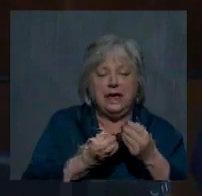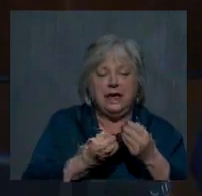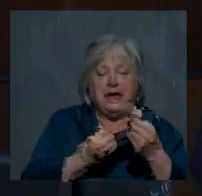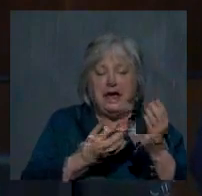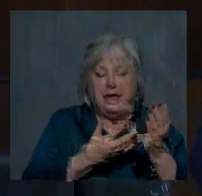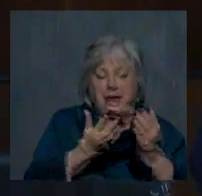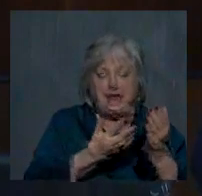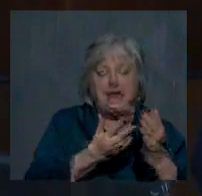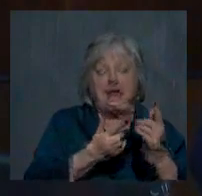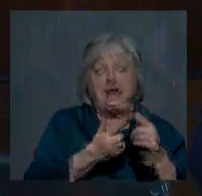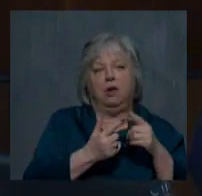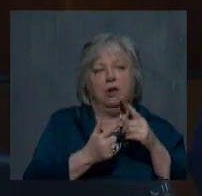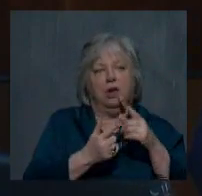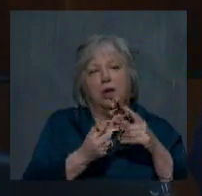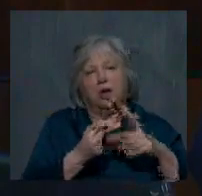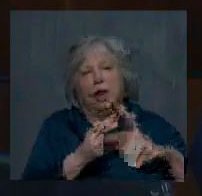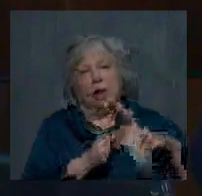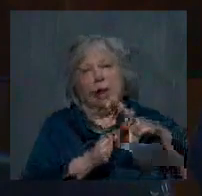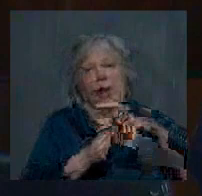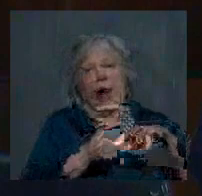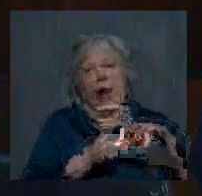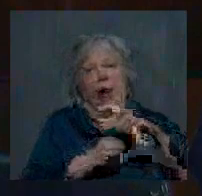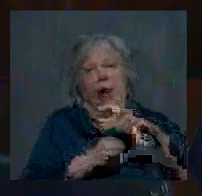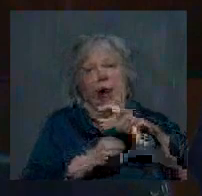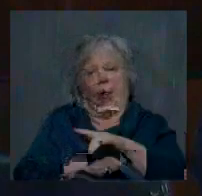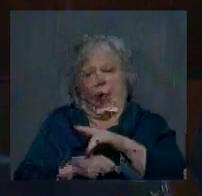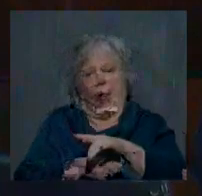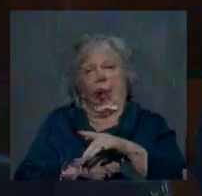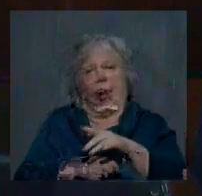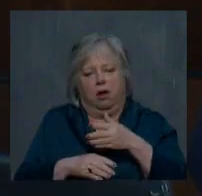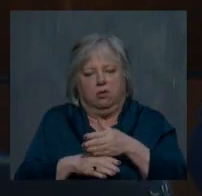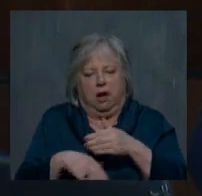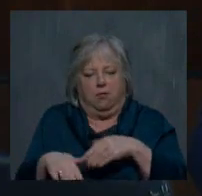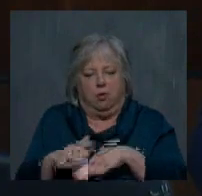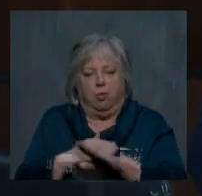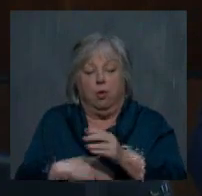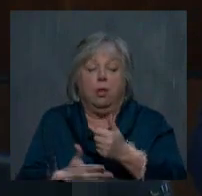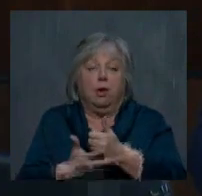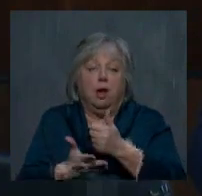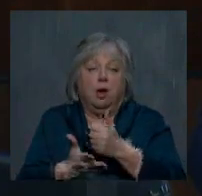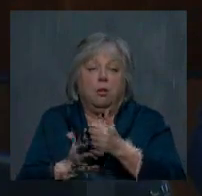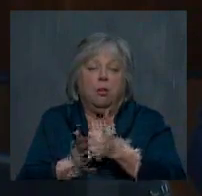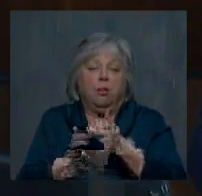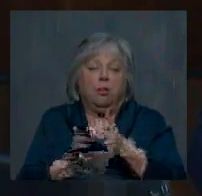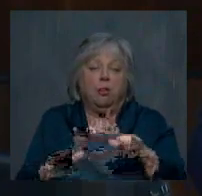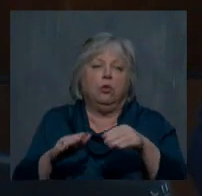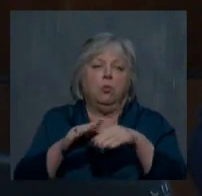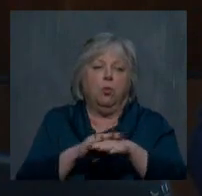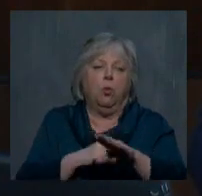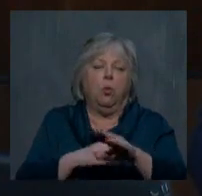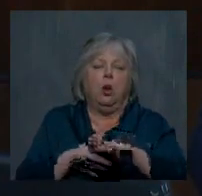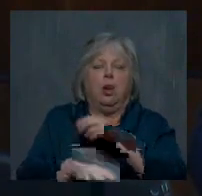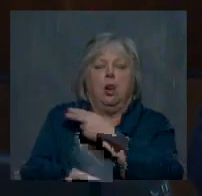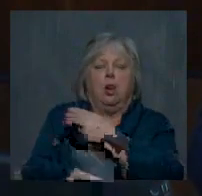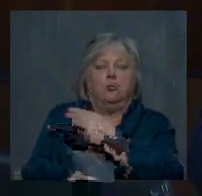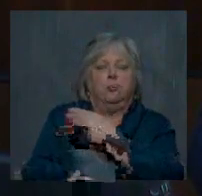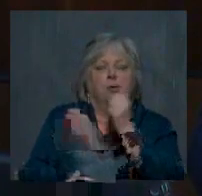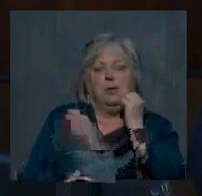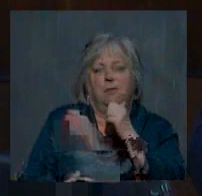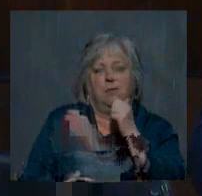are out there and really on help with the children in our hospital.